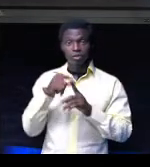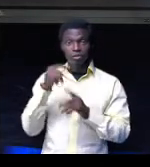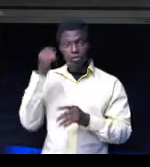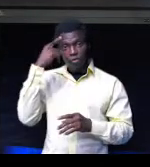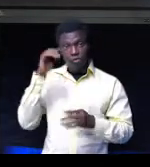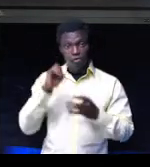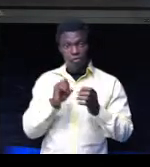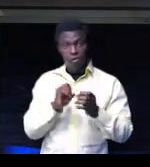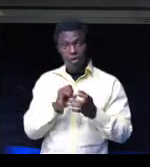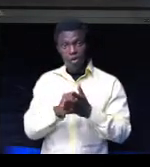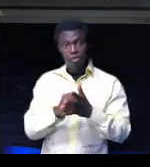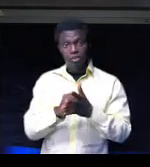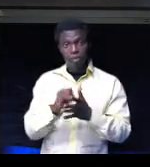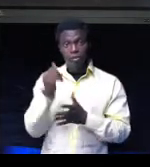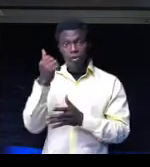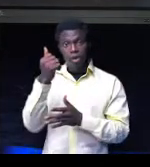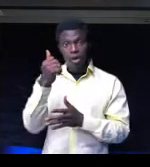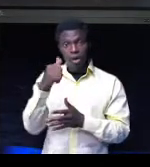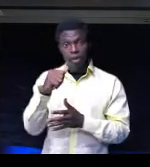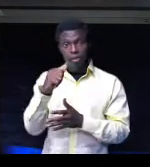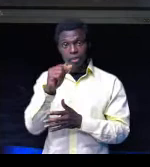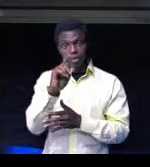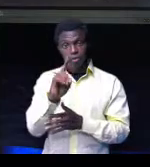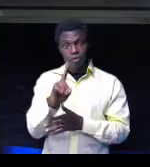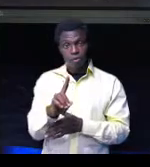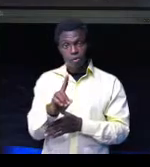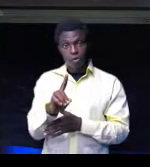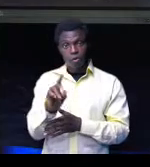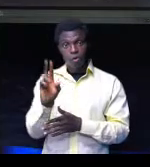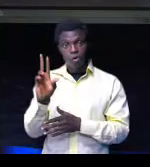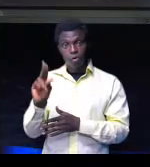word. For example, anyone,